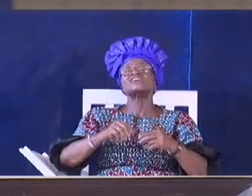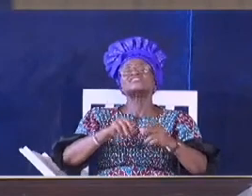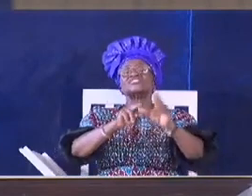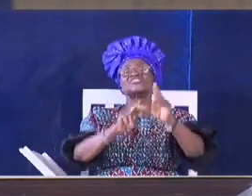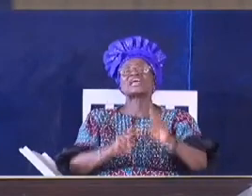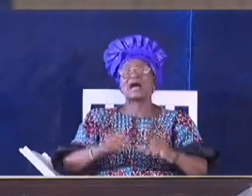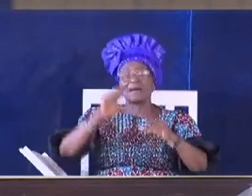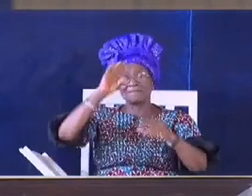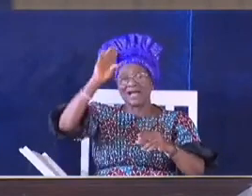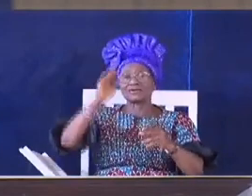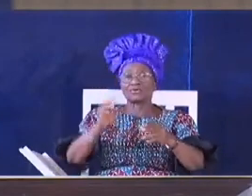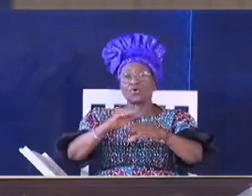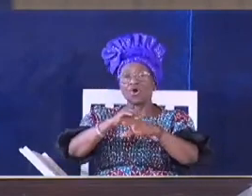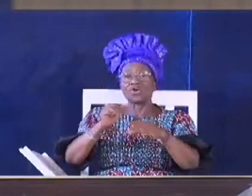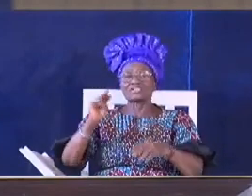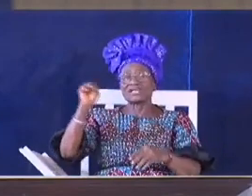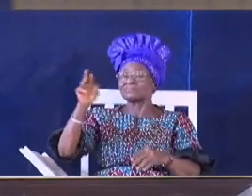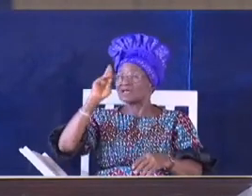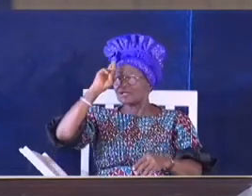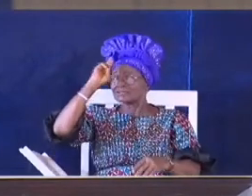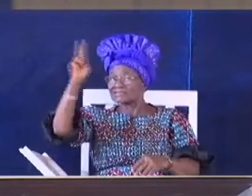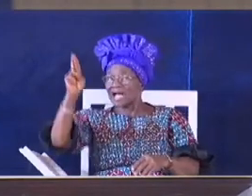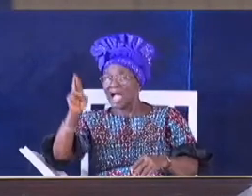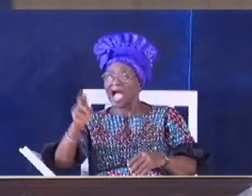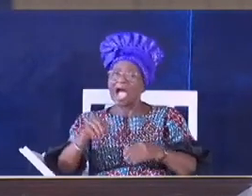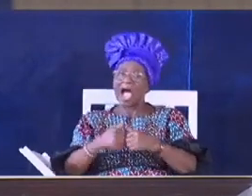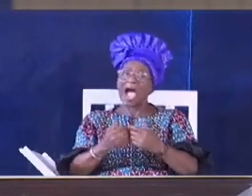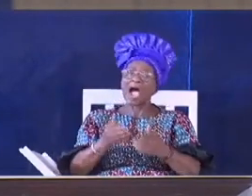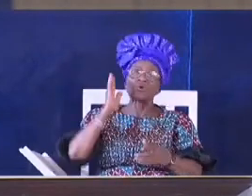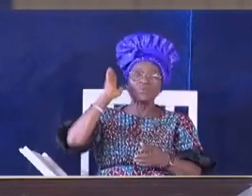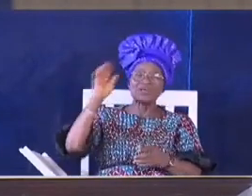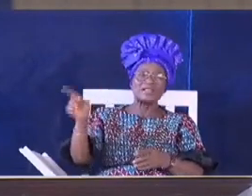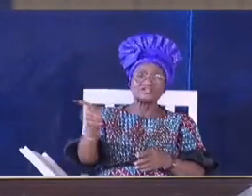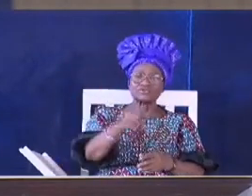Sir, how are you going to pay your debt?